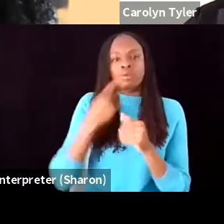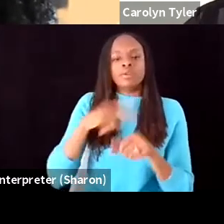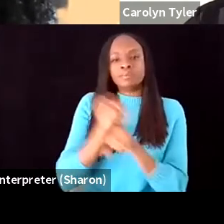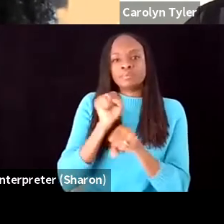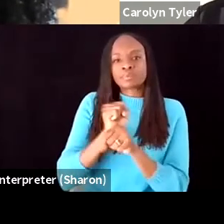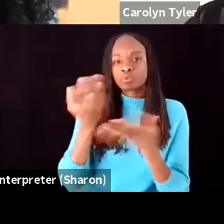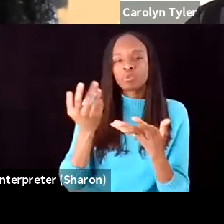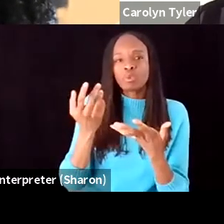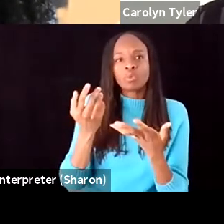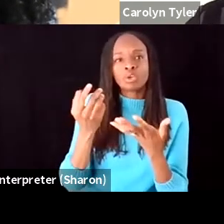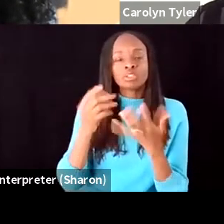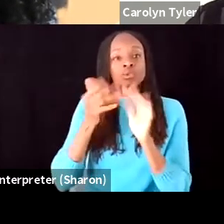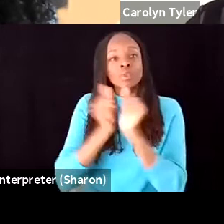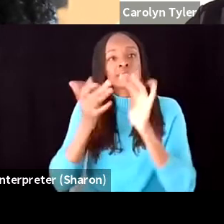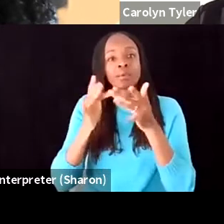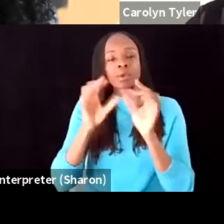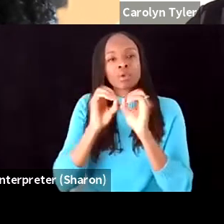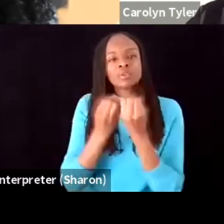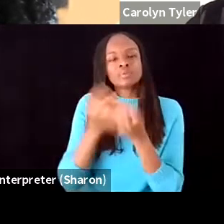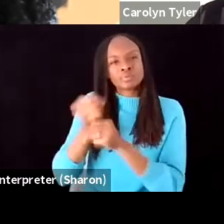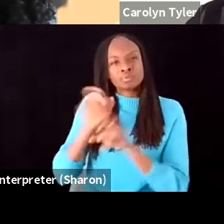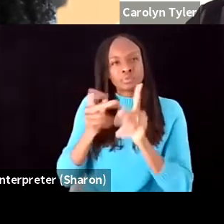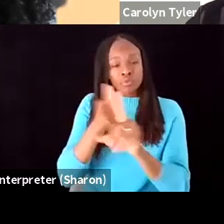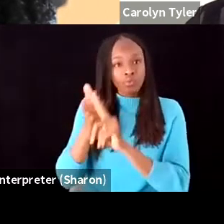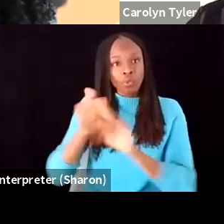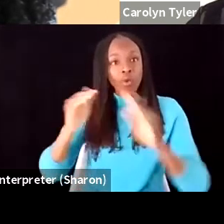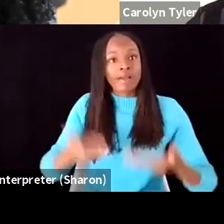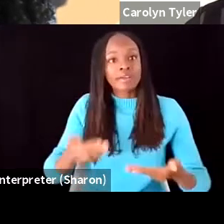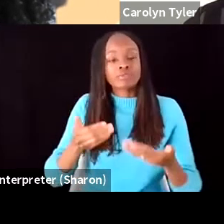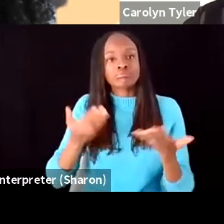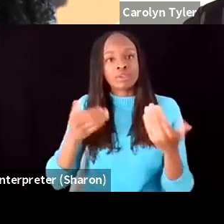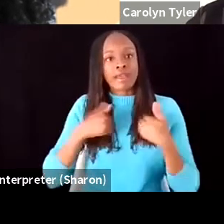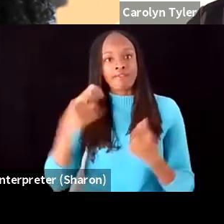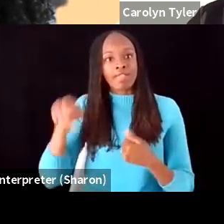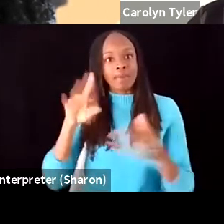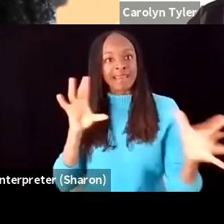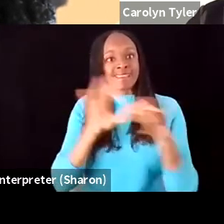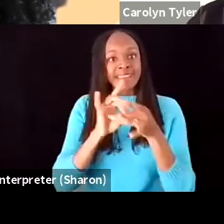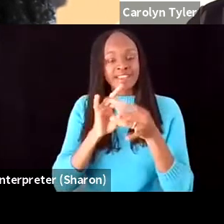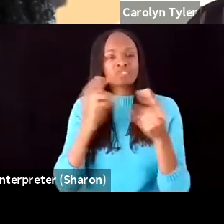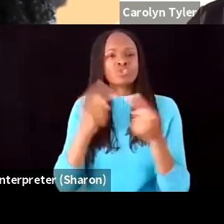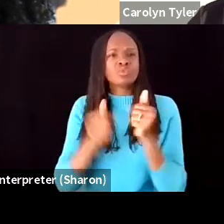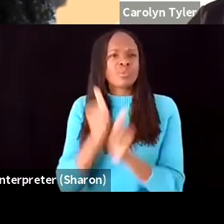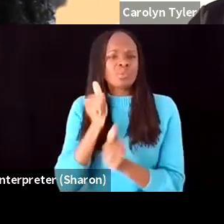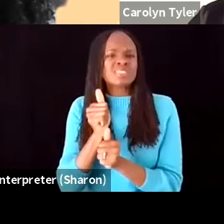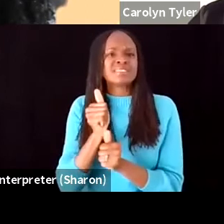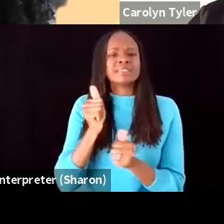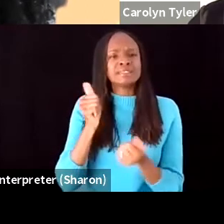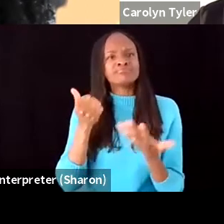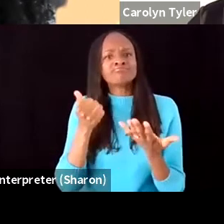year as a networking organization to get the people that are hiring connected to mostly Temple journalism